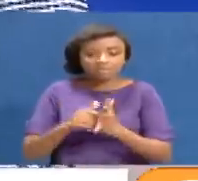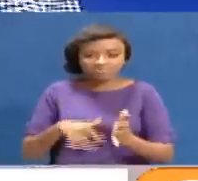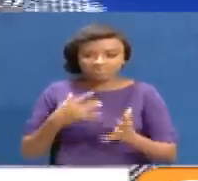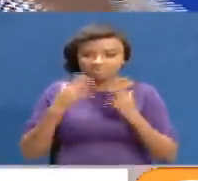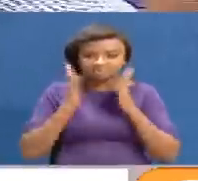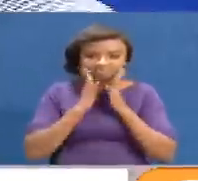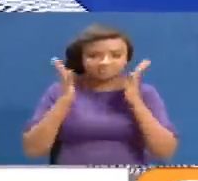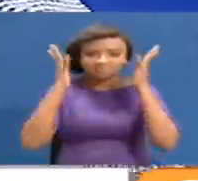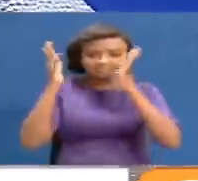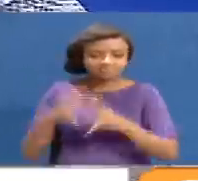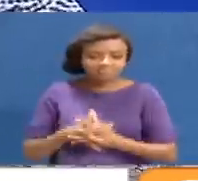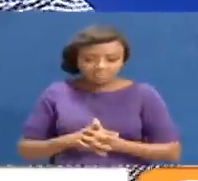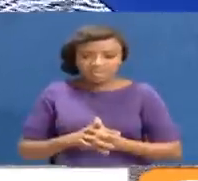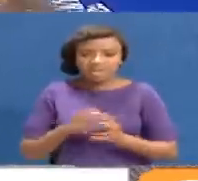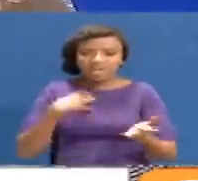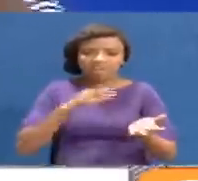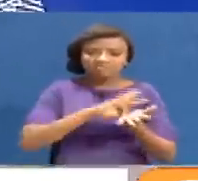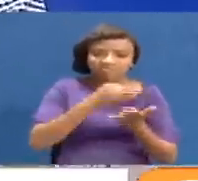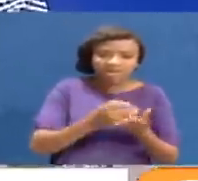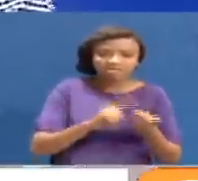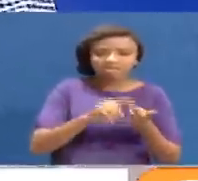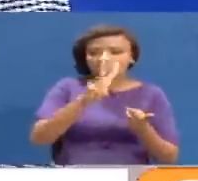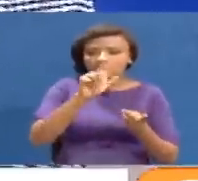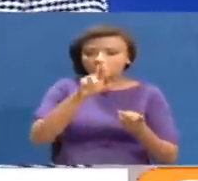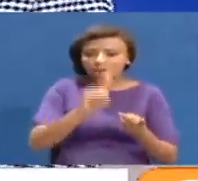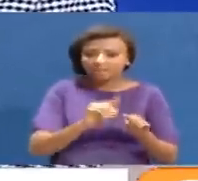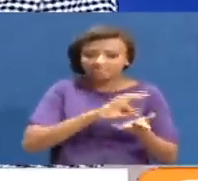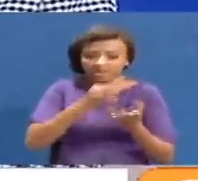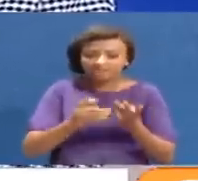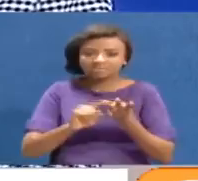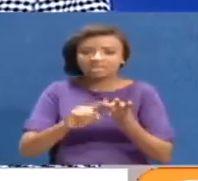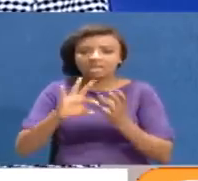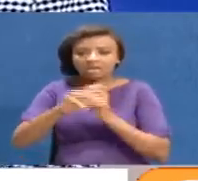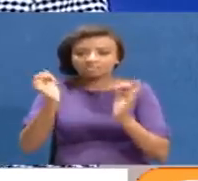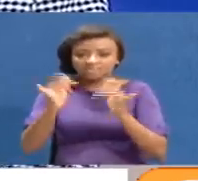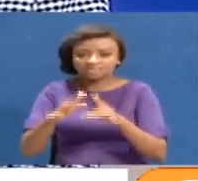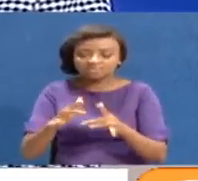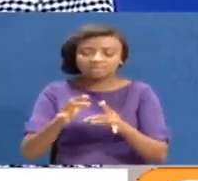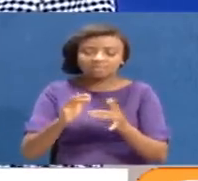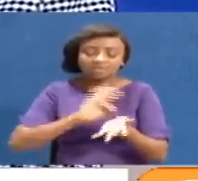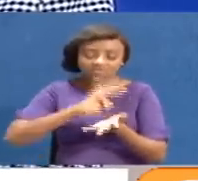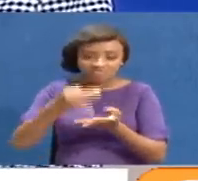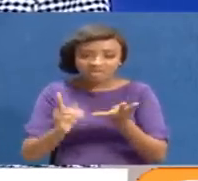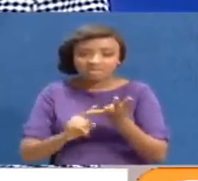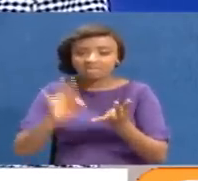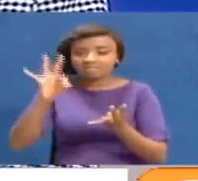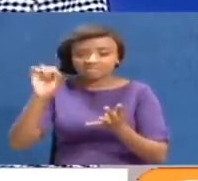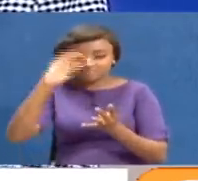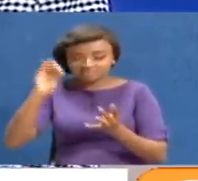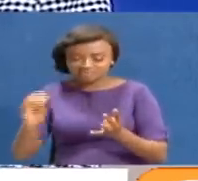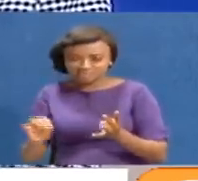because of WordFund with the county assembly funds and the 35%. As they get that,